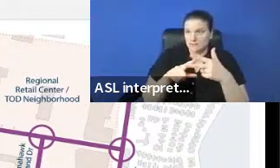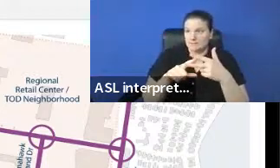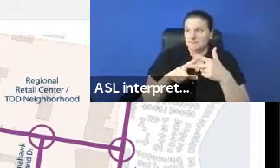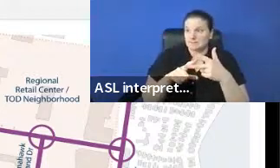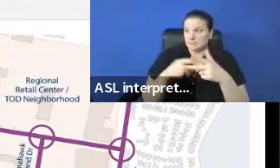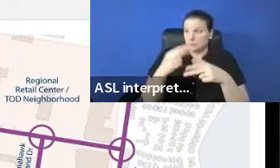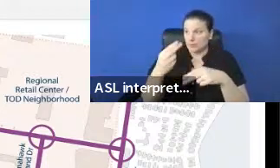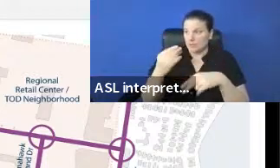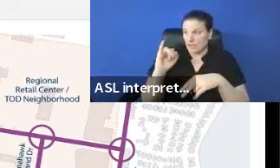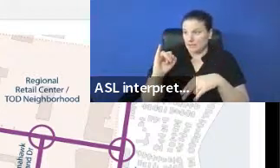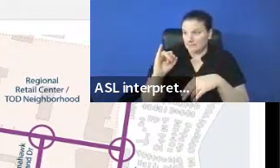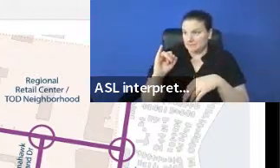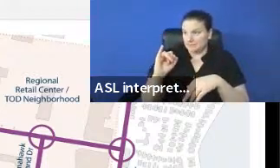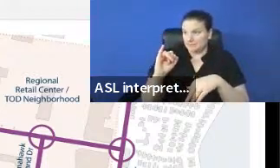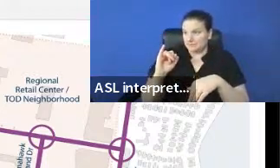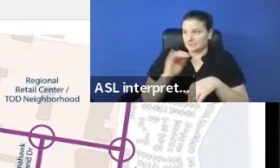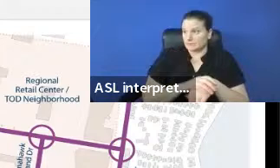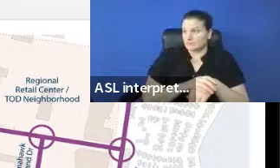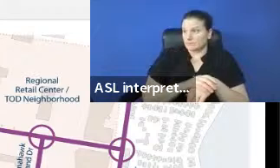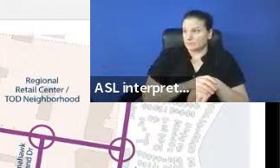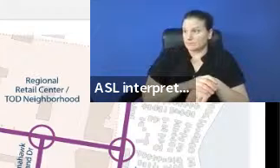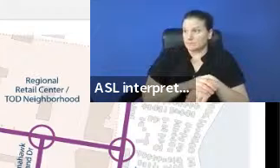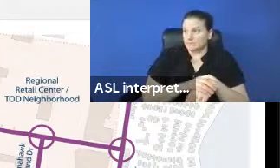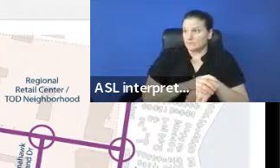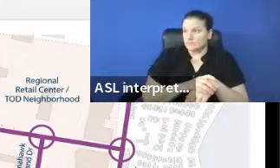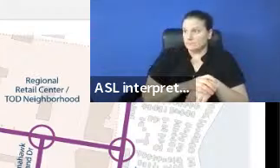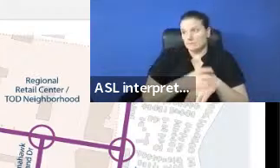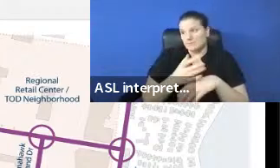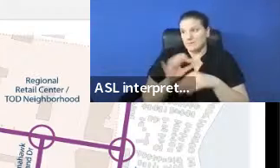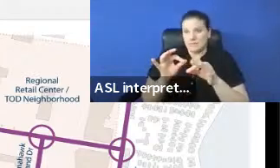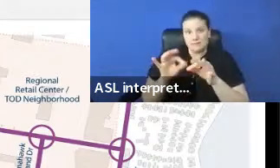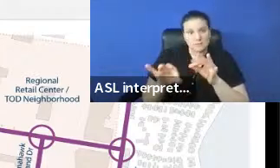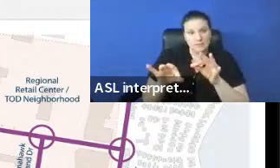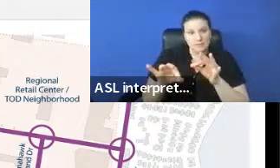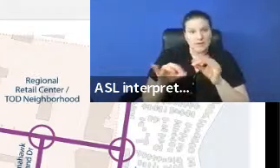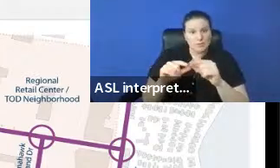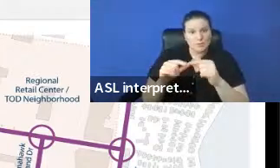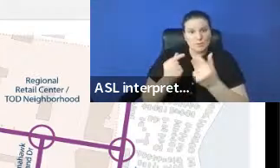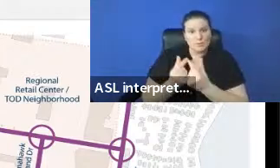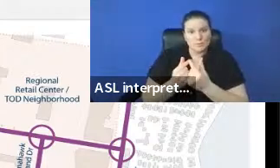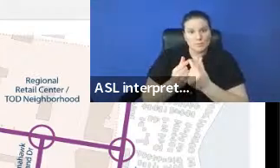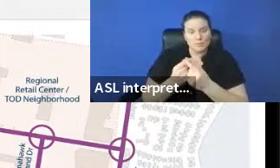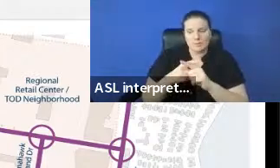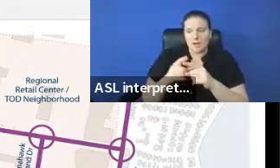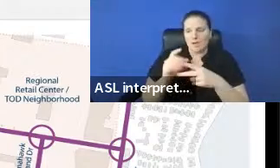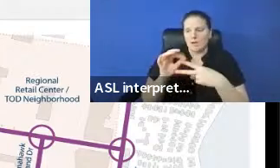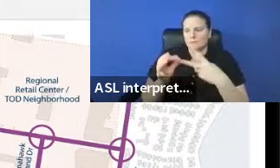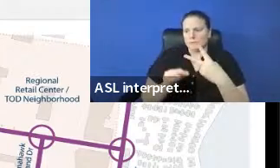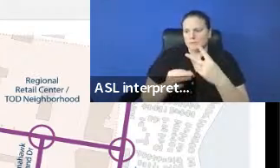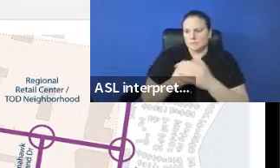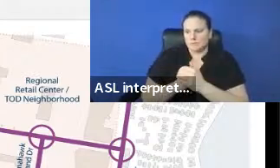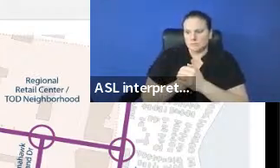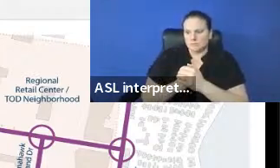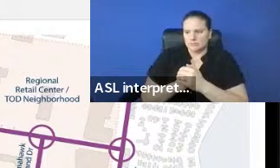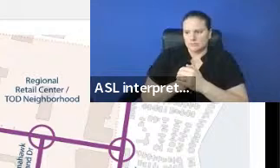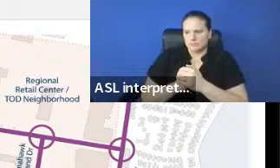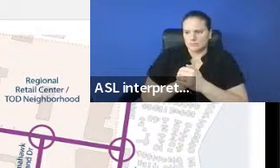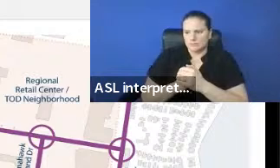on a sort of a simplified route, but options